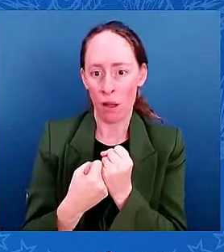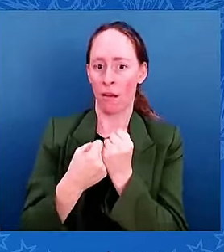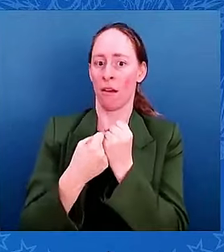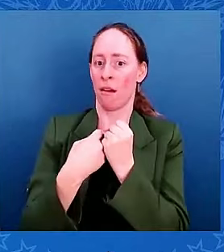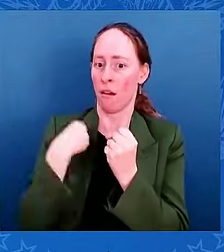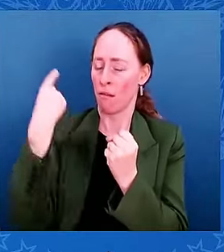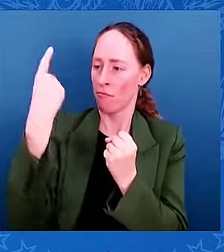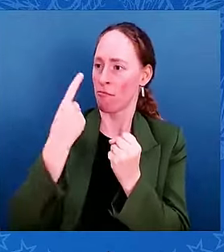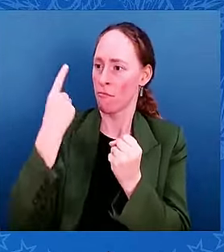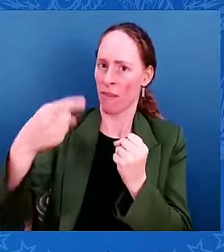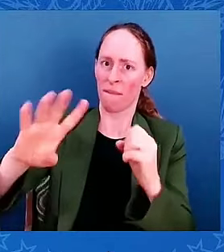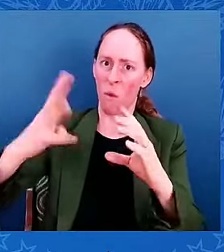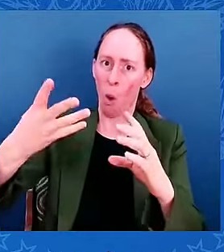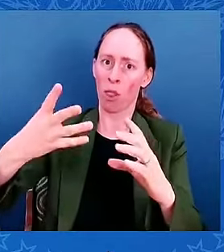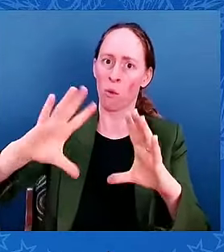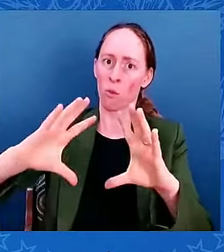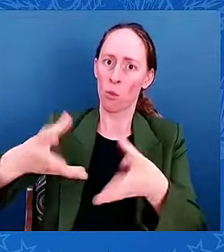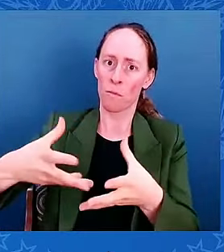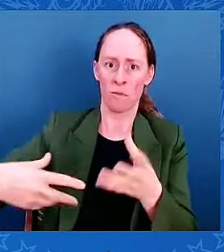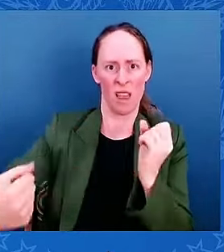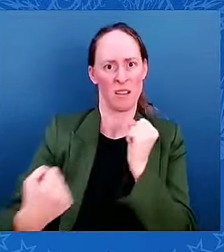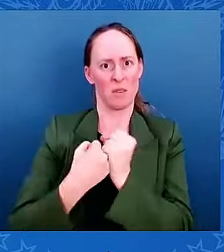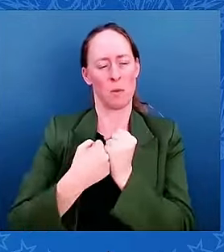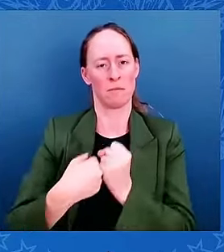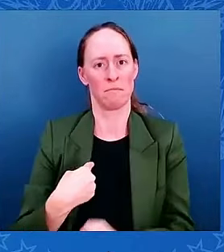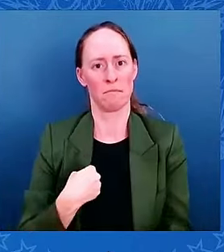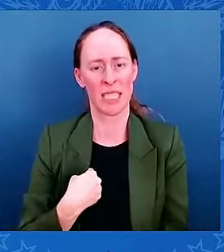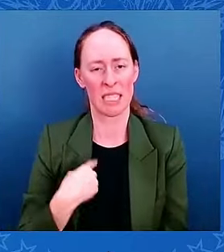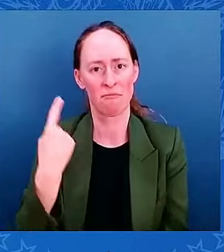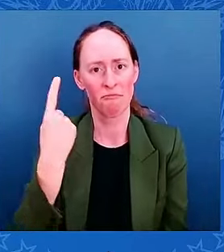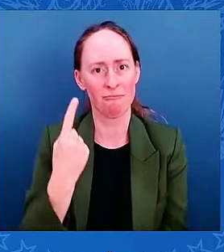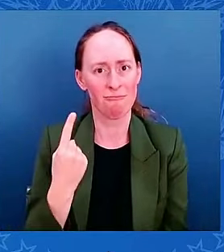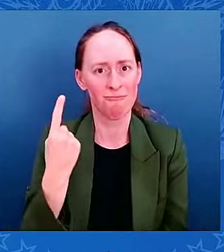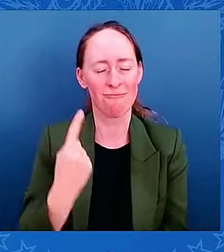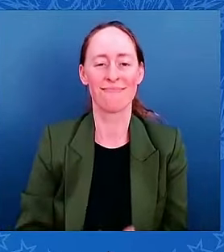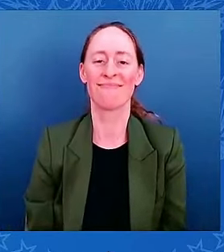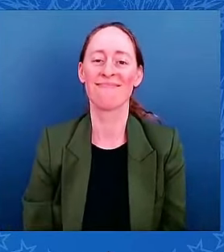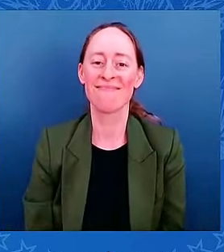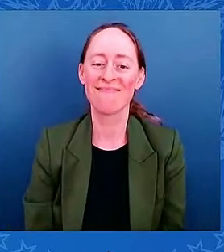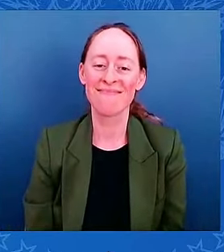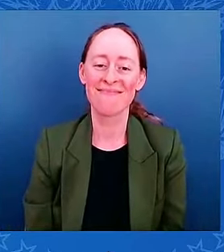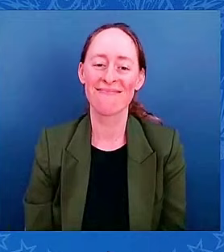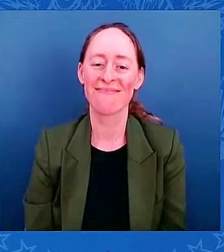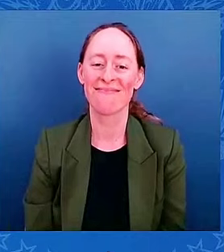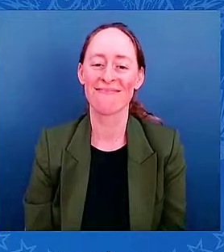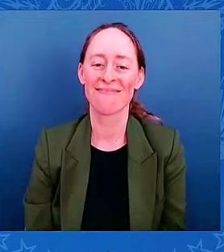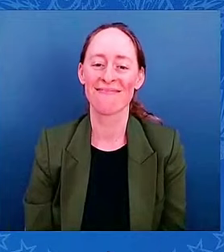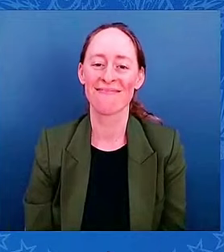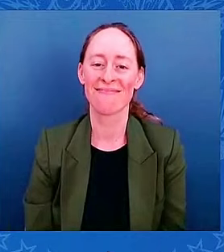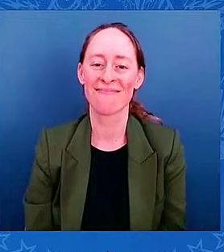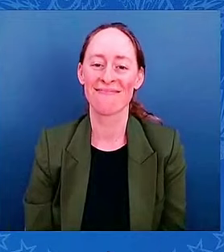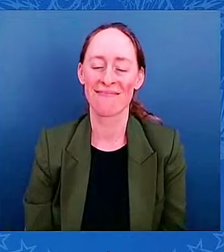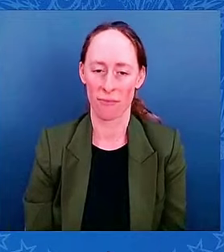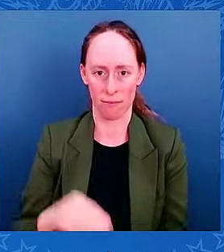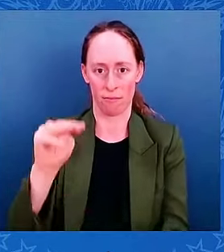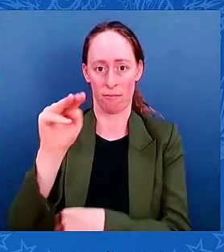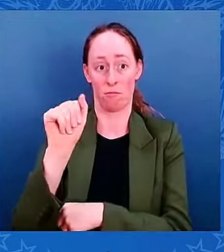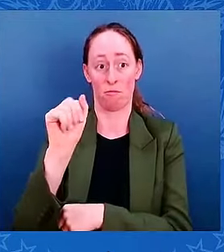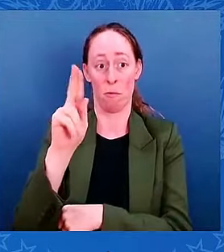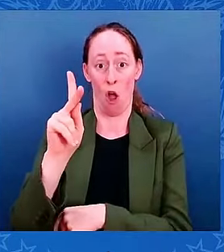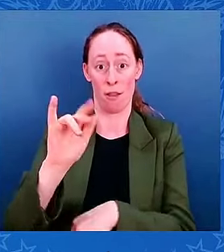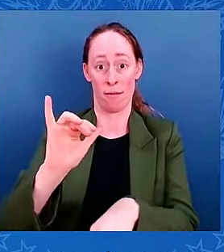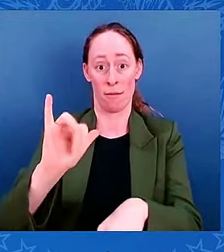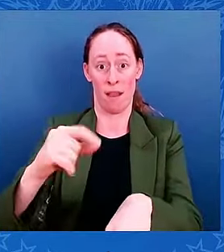Mark flew over from Washington with me on Air Force One, along with the great national labor leaders, Brent Booker of the laborers. Brent, thank